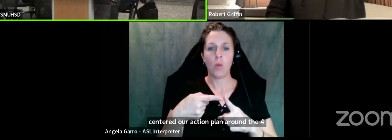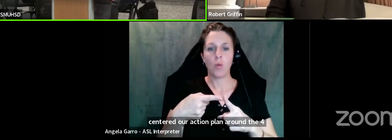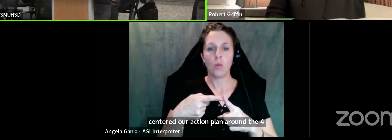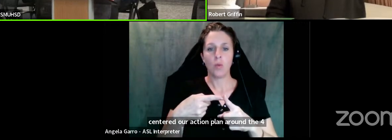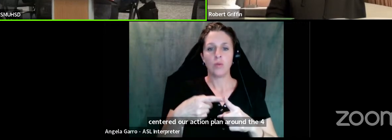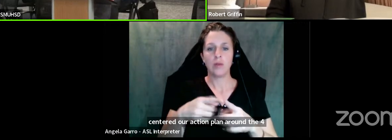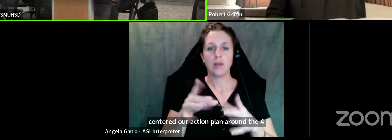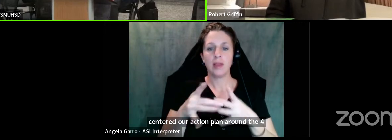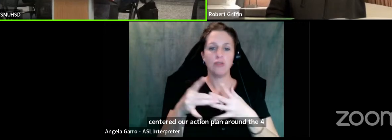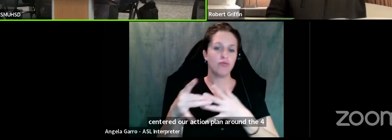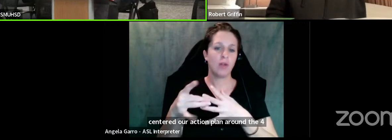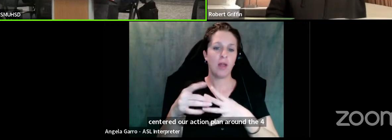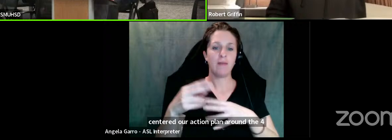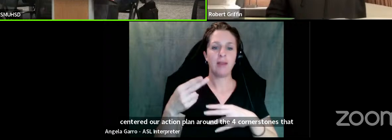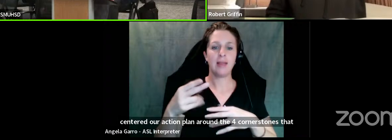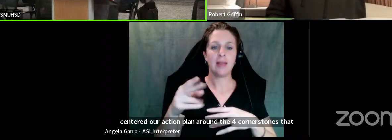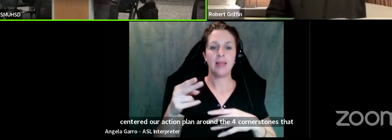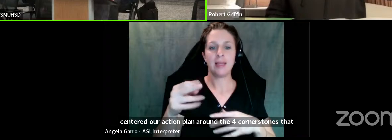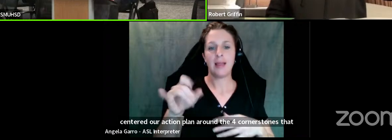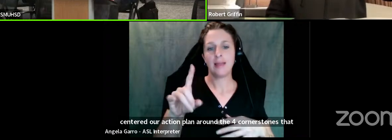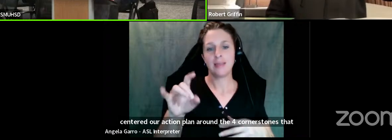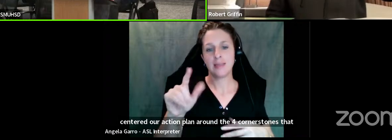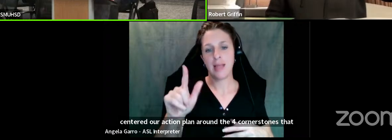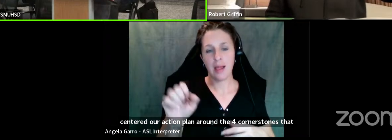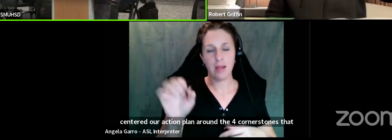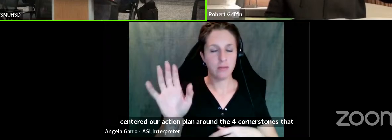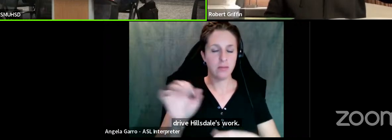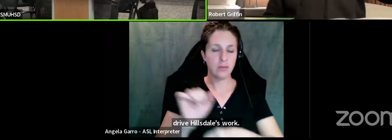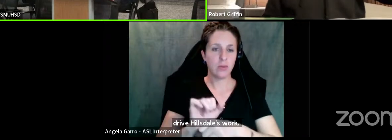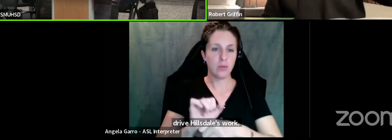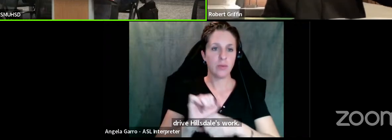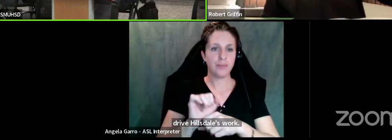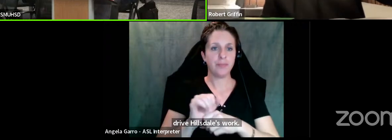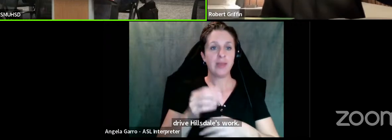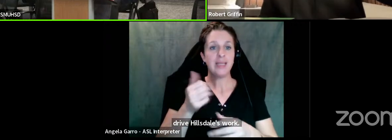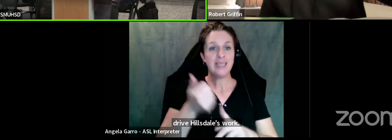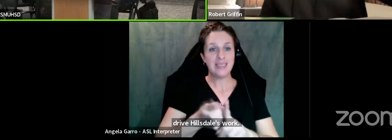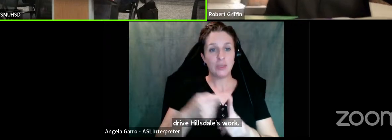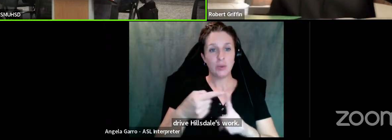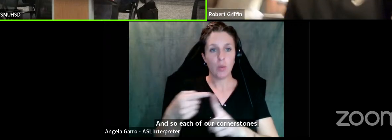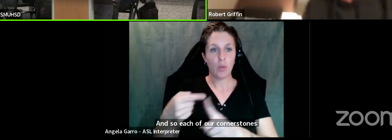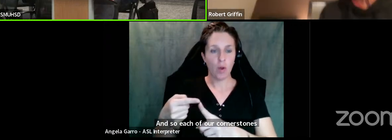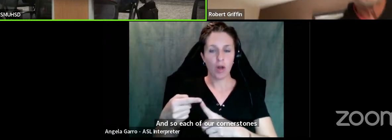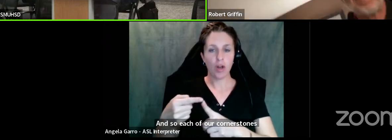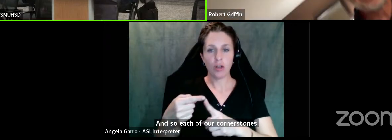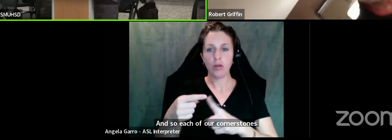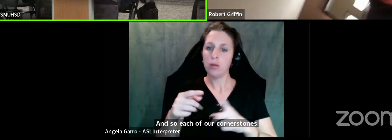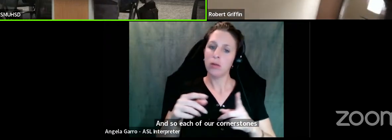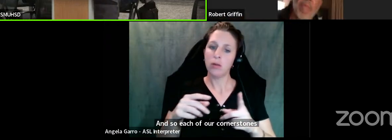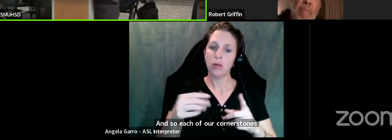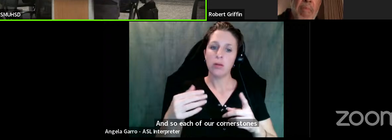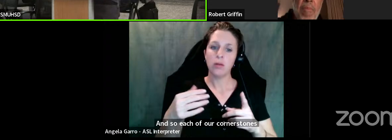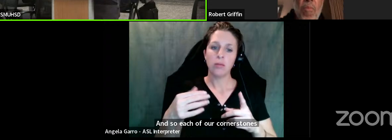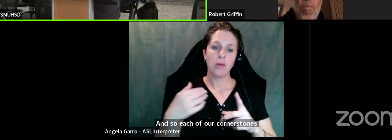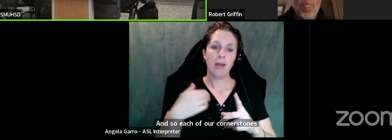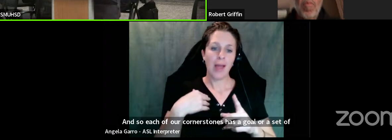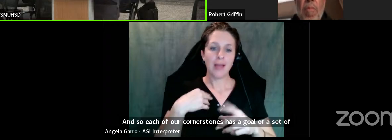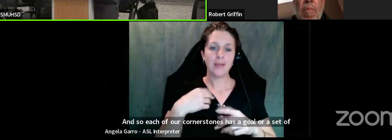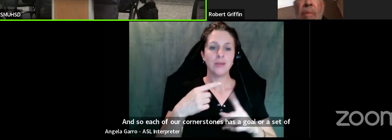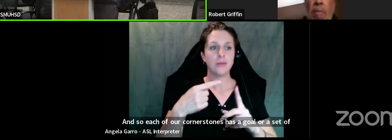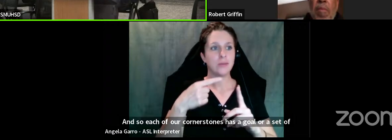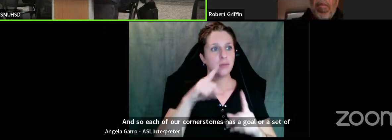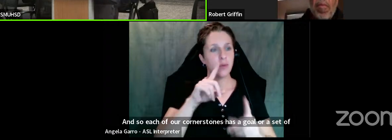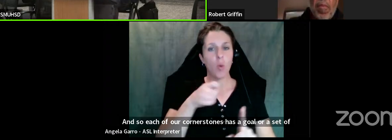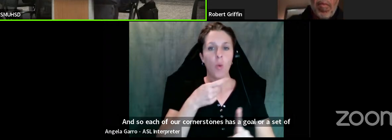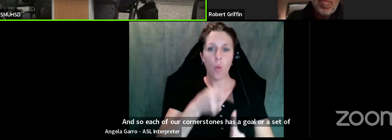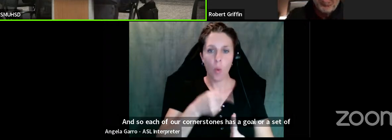Hillsdale's work. And so each of our cornerstones has a goal or a set of goals underneath that. I'll